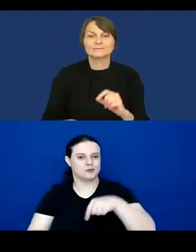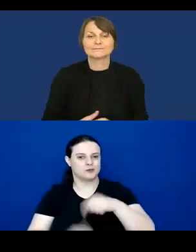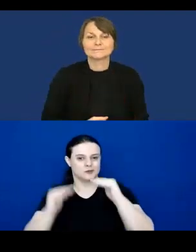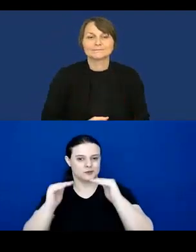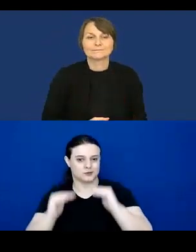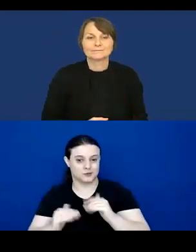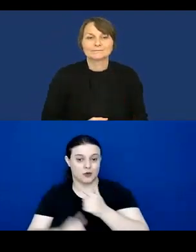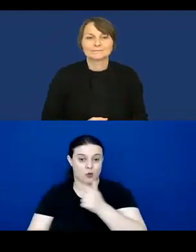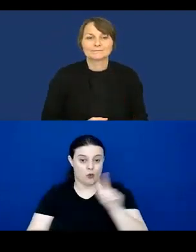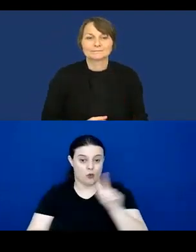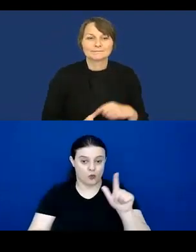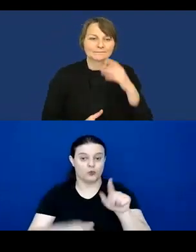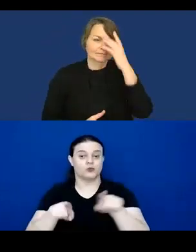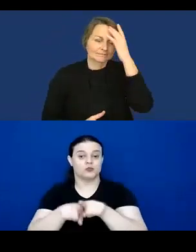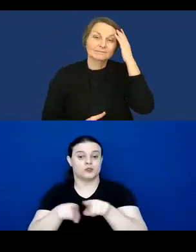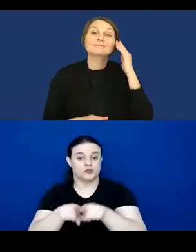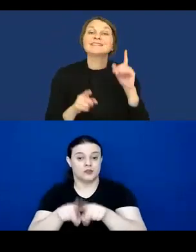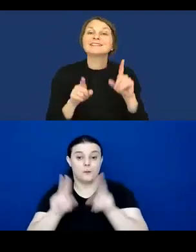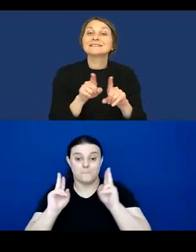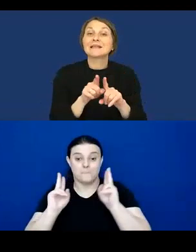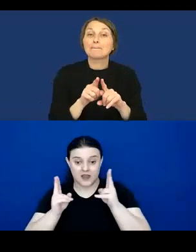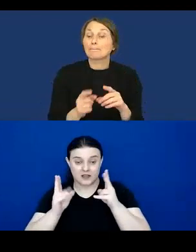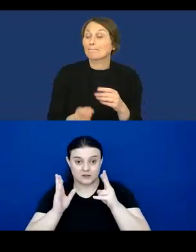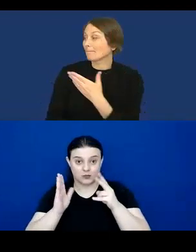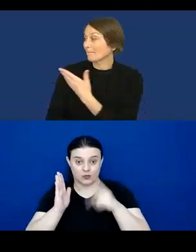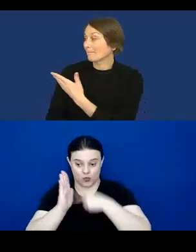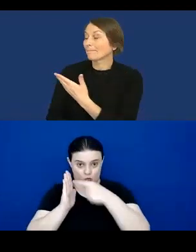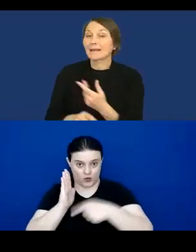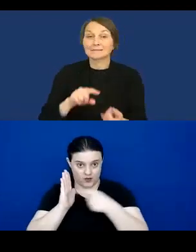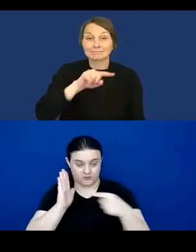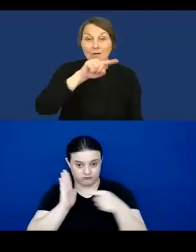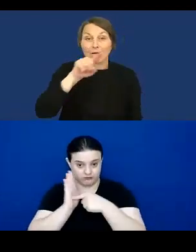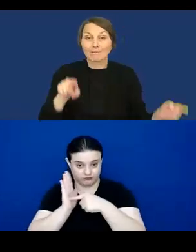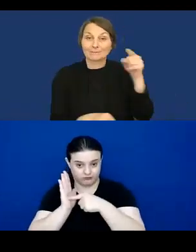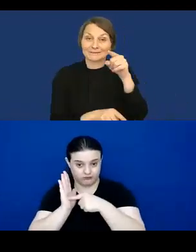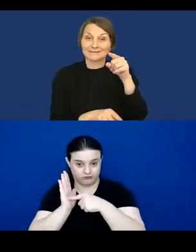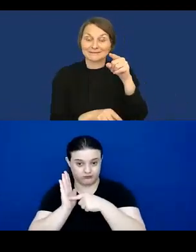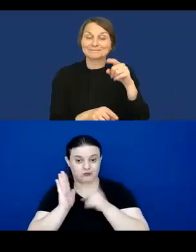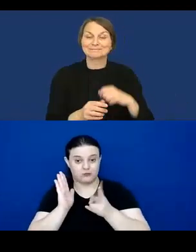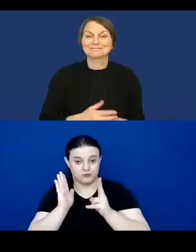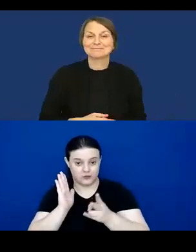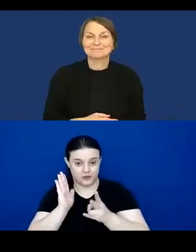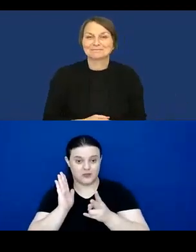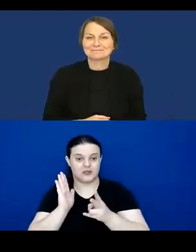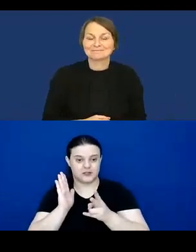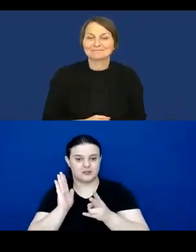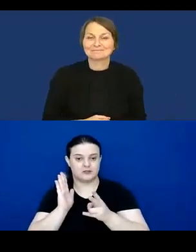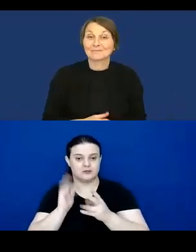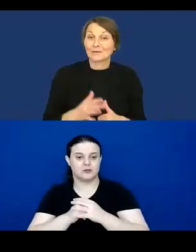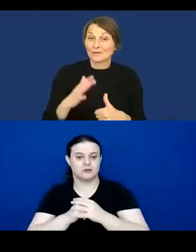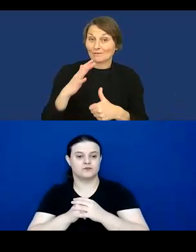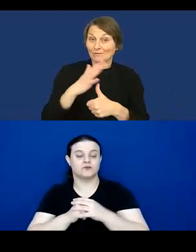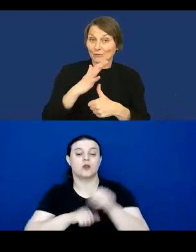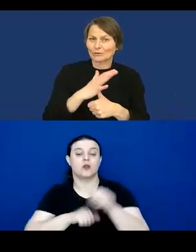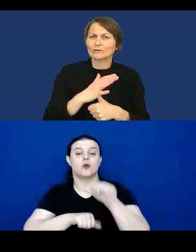And similarly, if you do it in the opposite order, first a